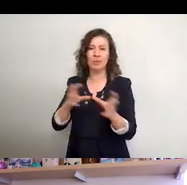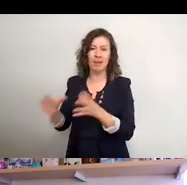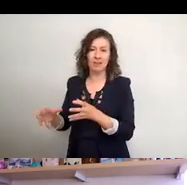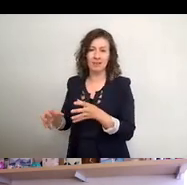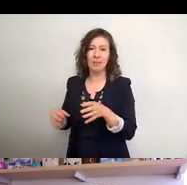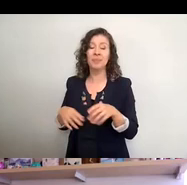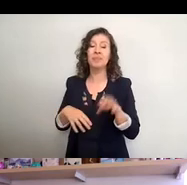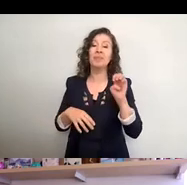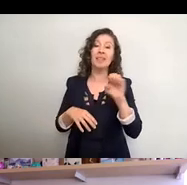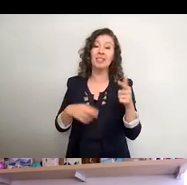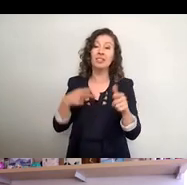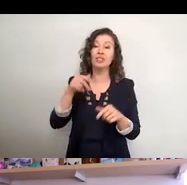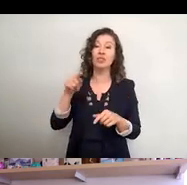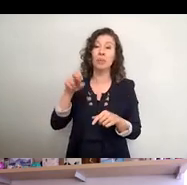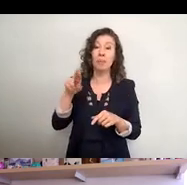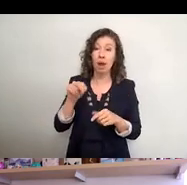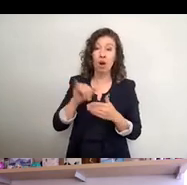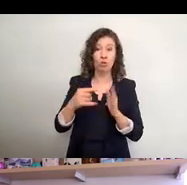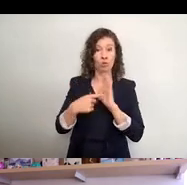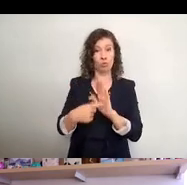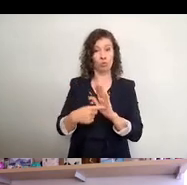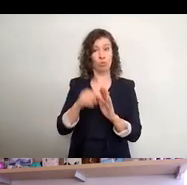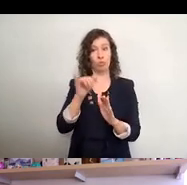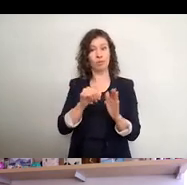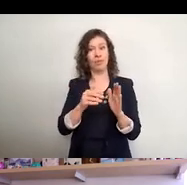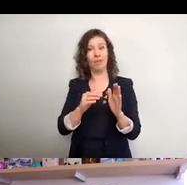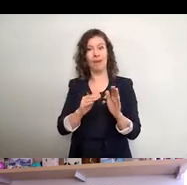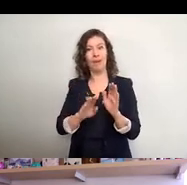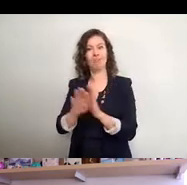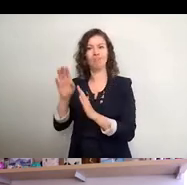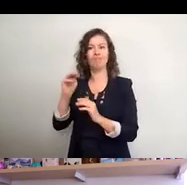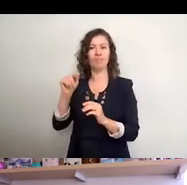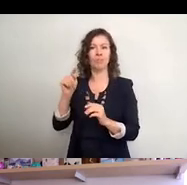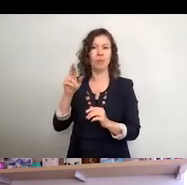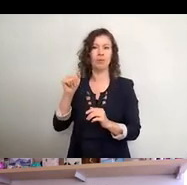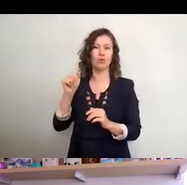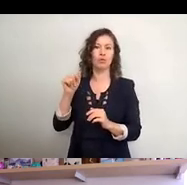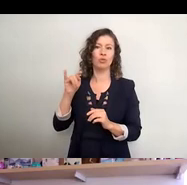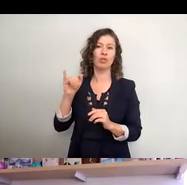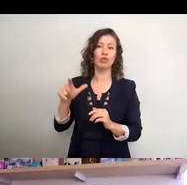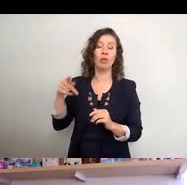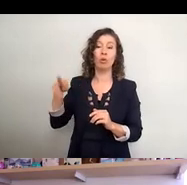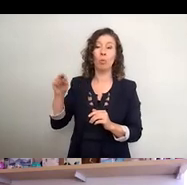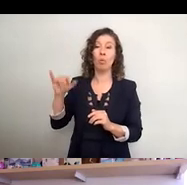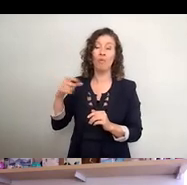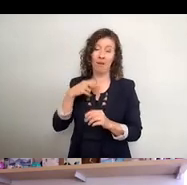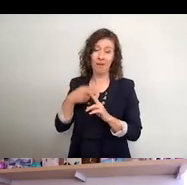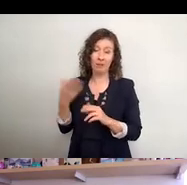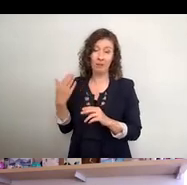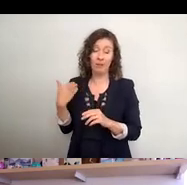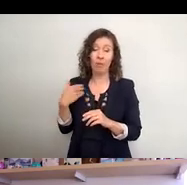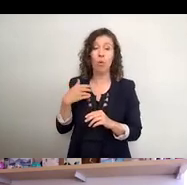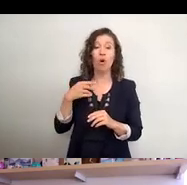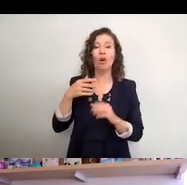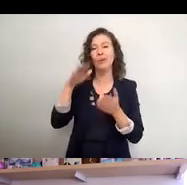And the EEG pattern that reflected this maturational profile I talked about earlier of